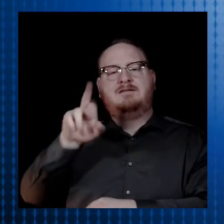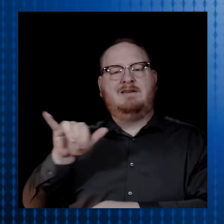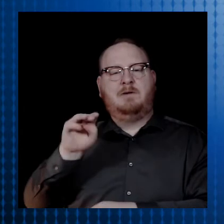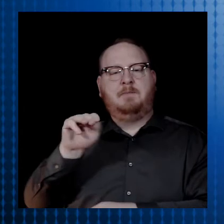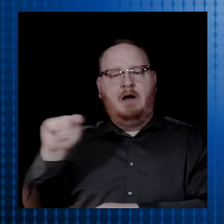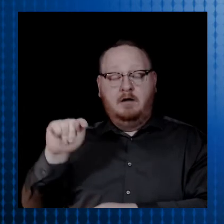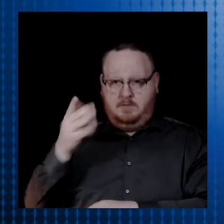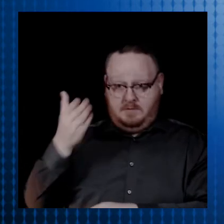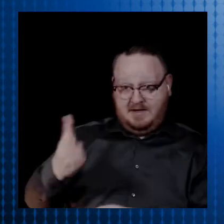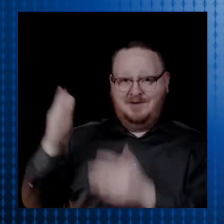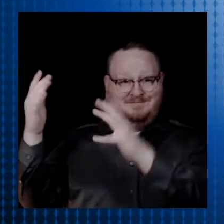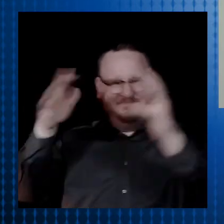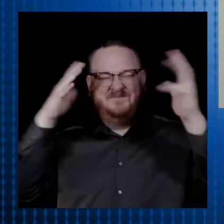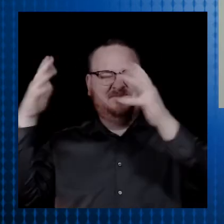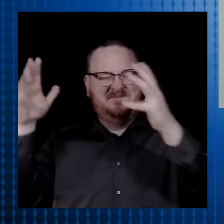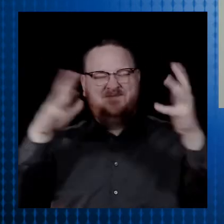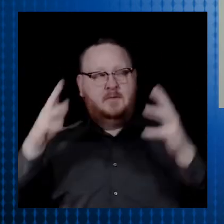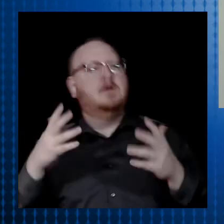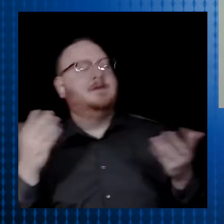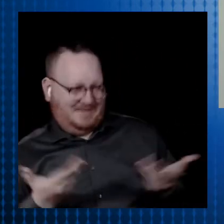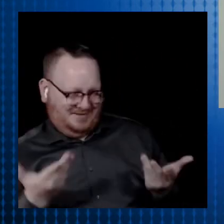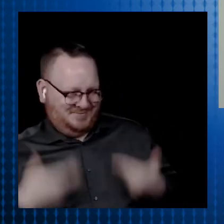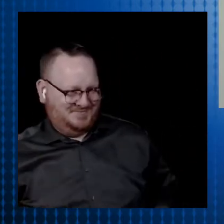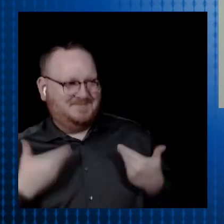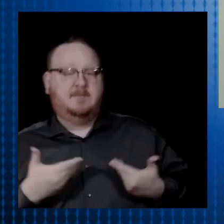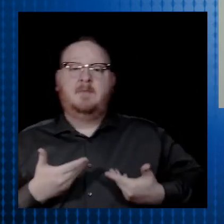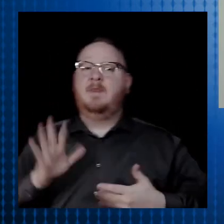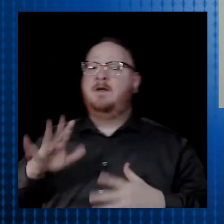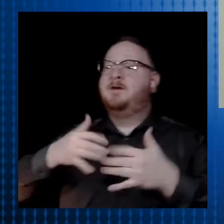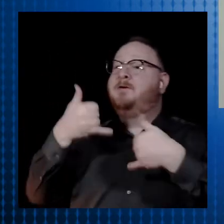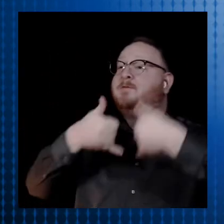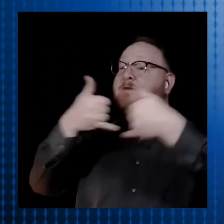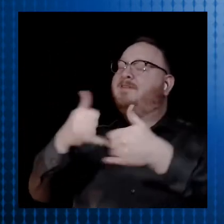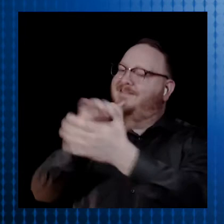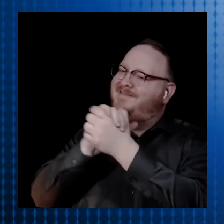I'm here. Here is your award. Congratulations.